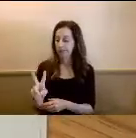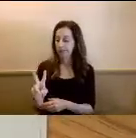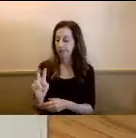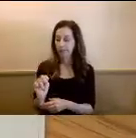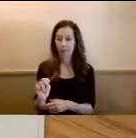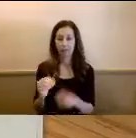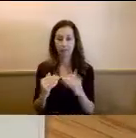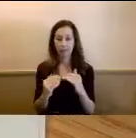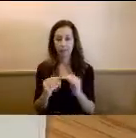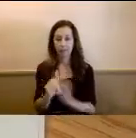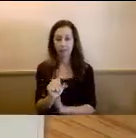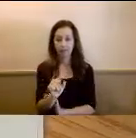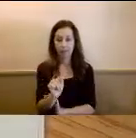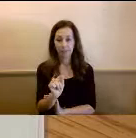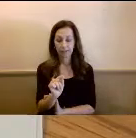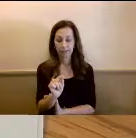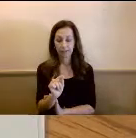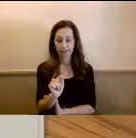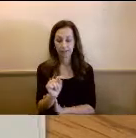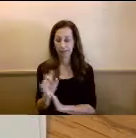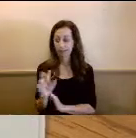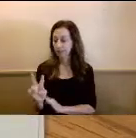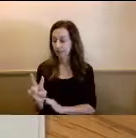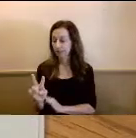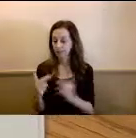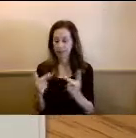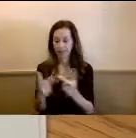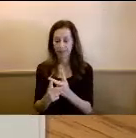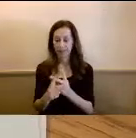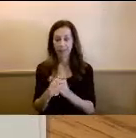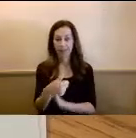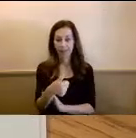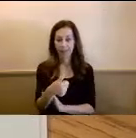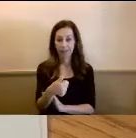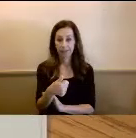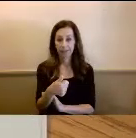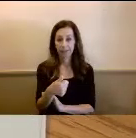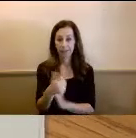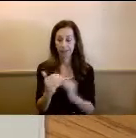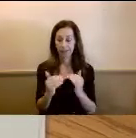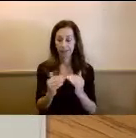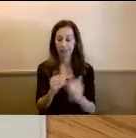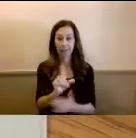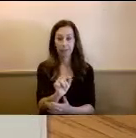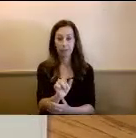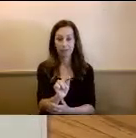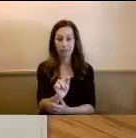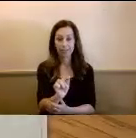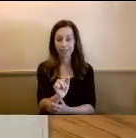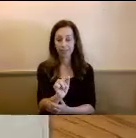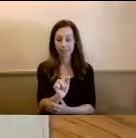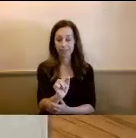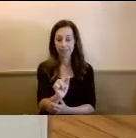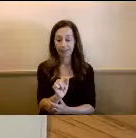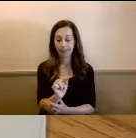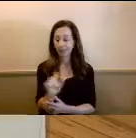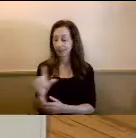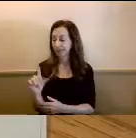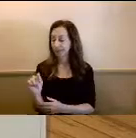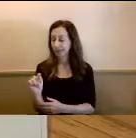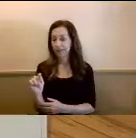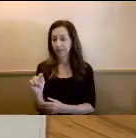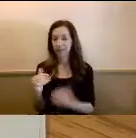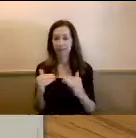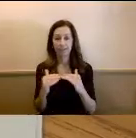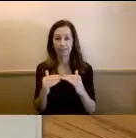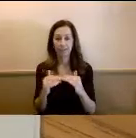2n equals 20, I've got 2 times 10 equals 20. So we've got